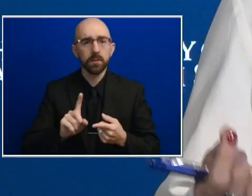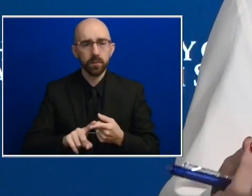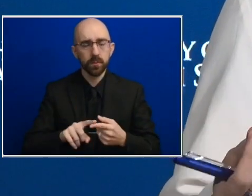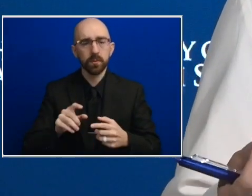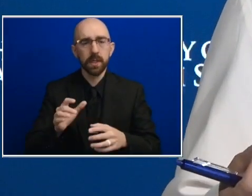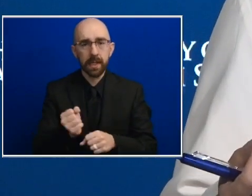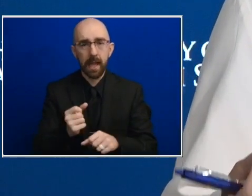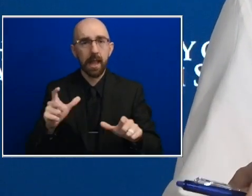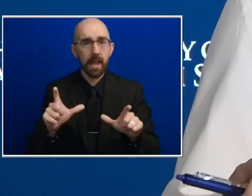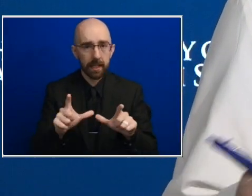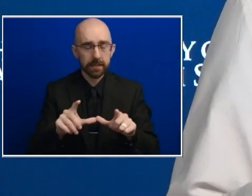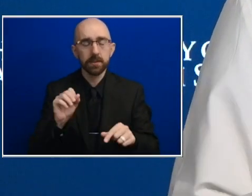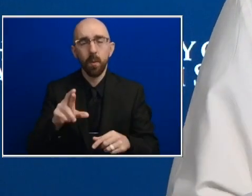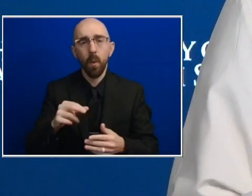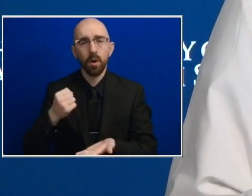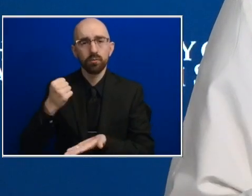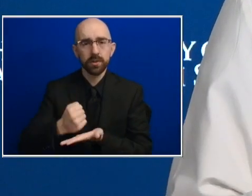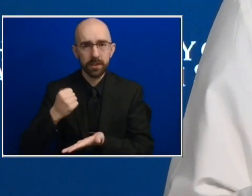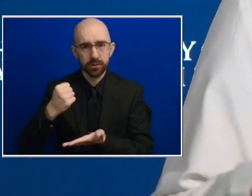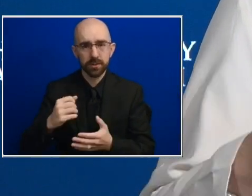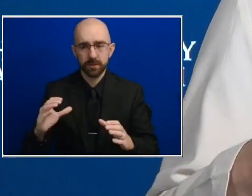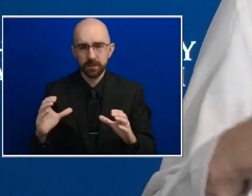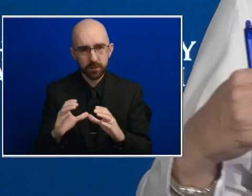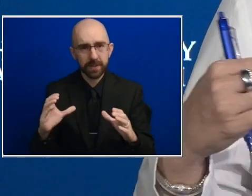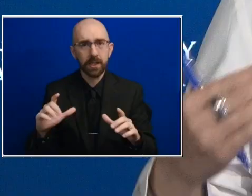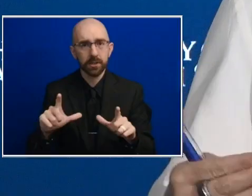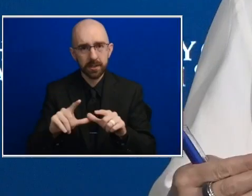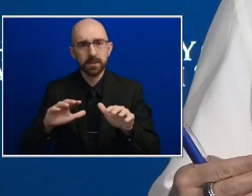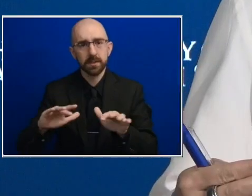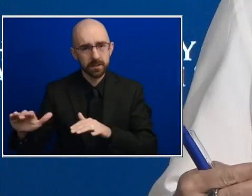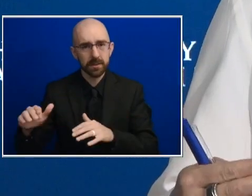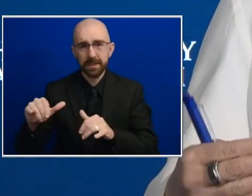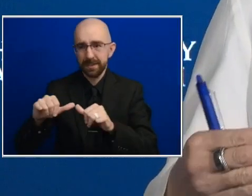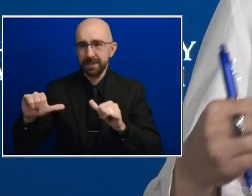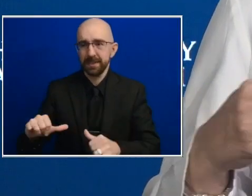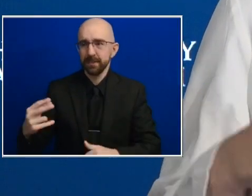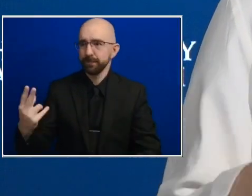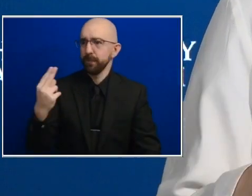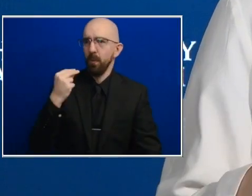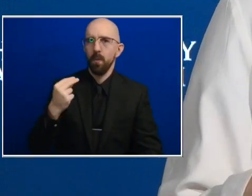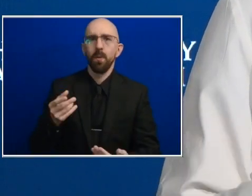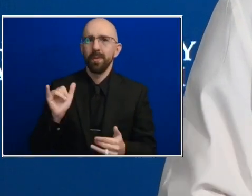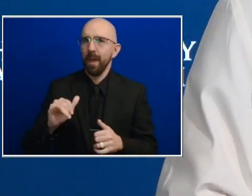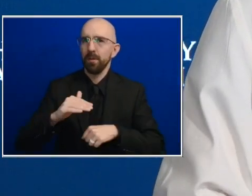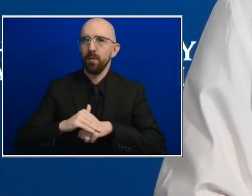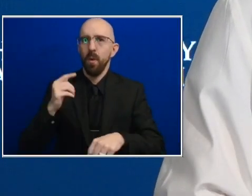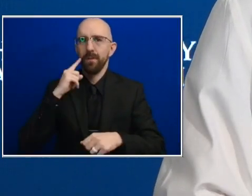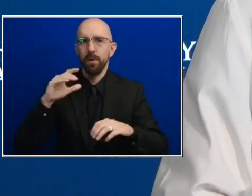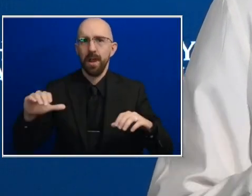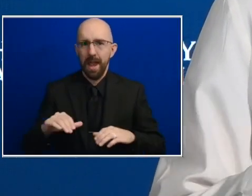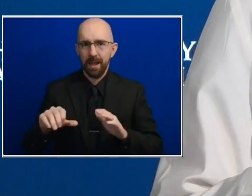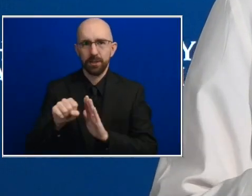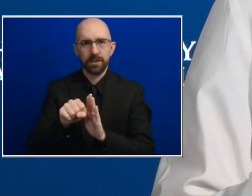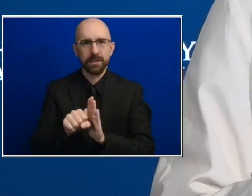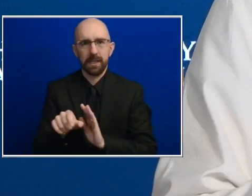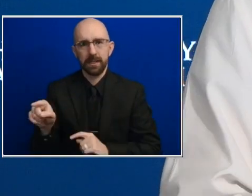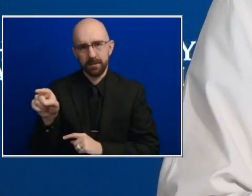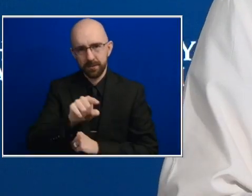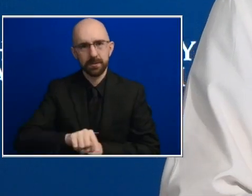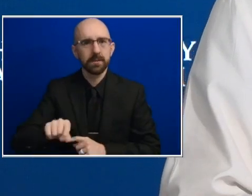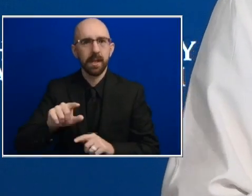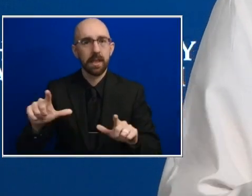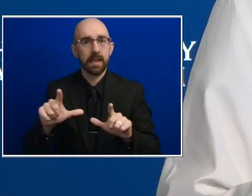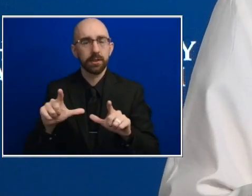or credentialing at the system level. So that really was a call to action for states at a licensure level